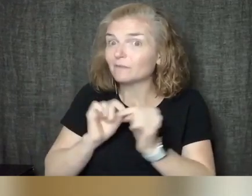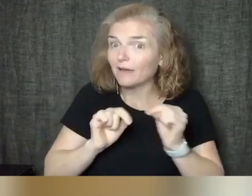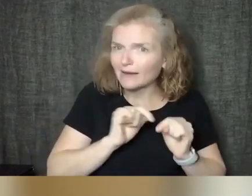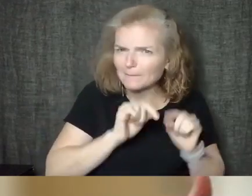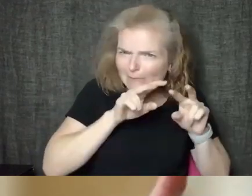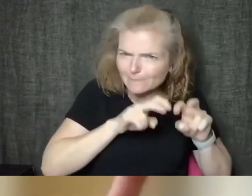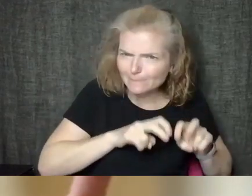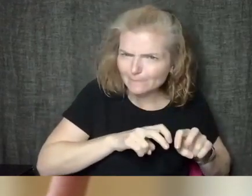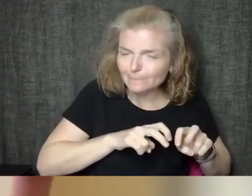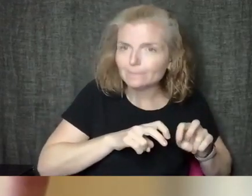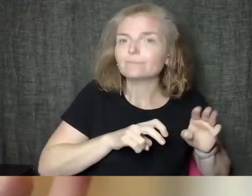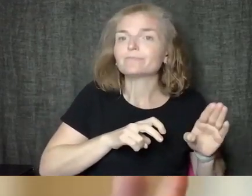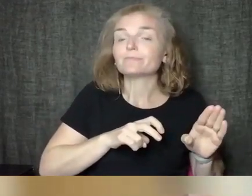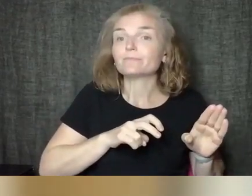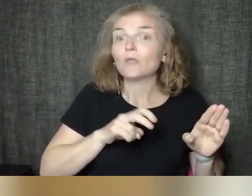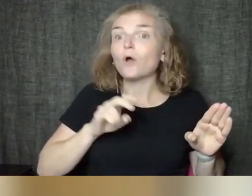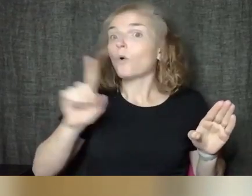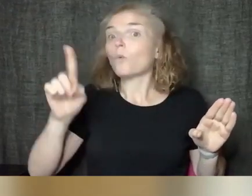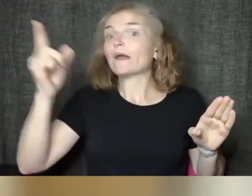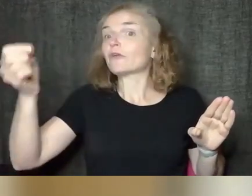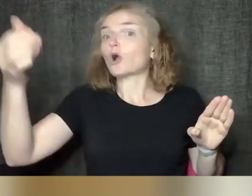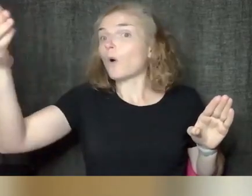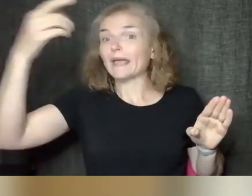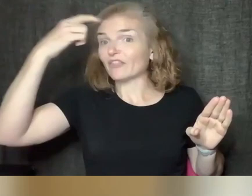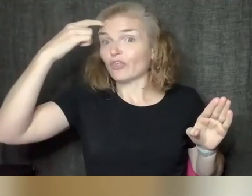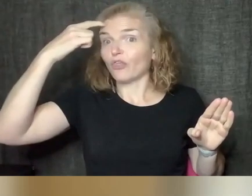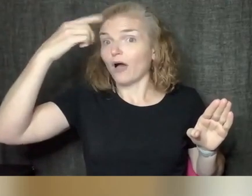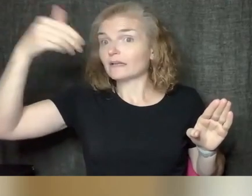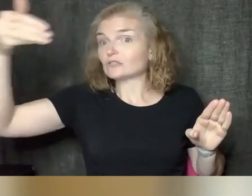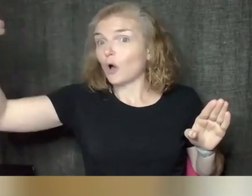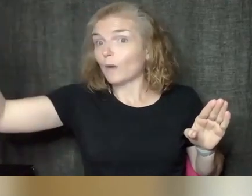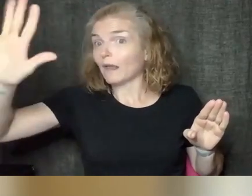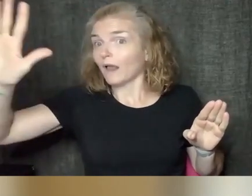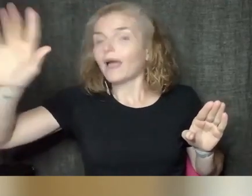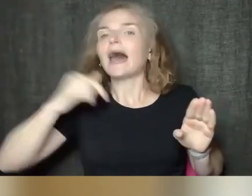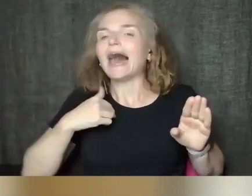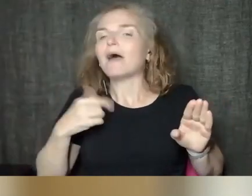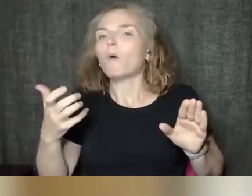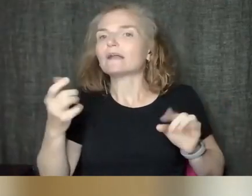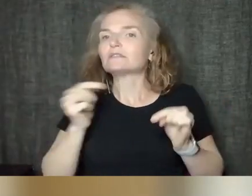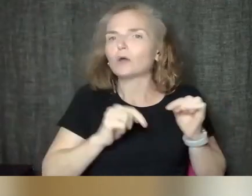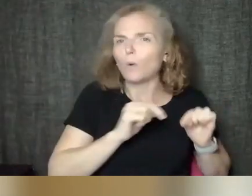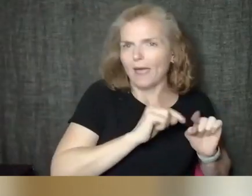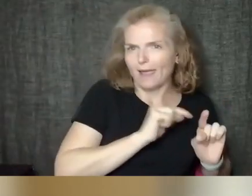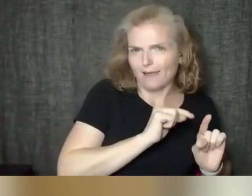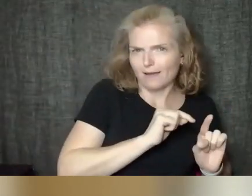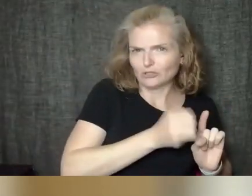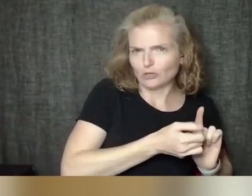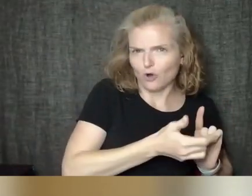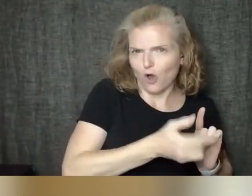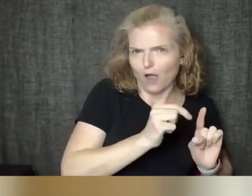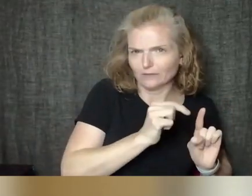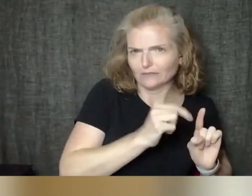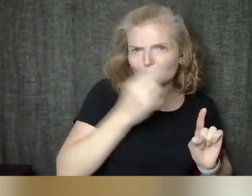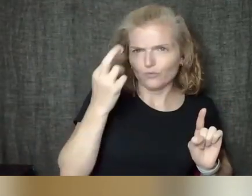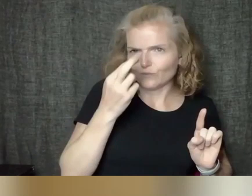We're not so concerned at where they're going, but we're concerned at what's causing their arising, what's fueling them.